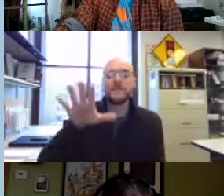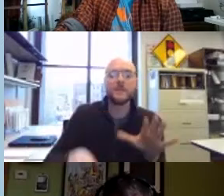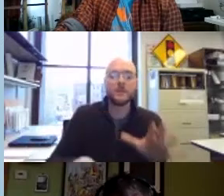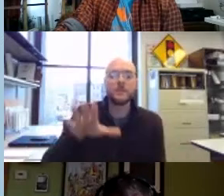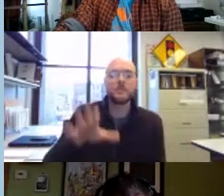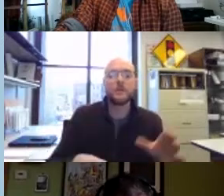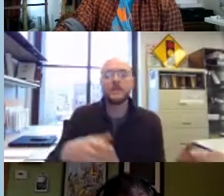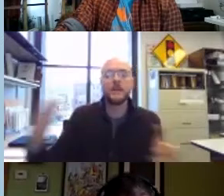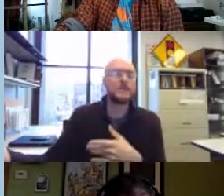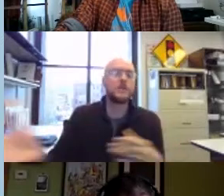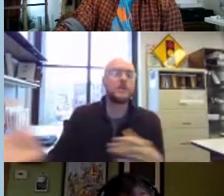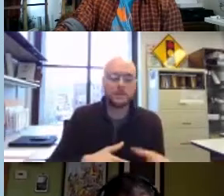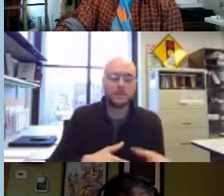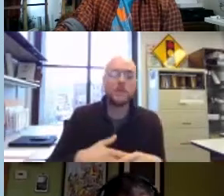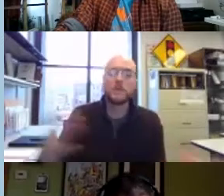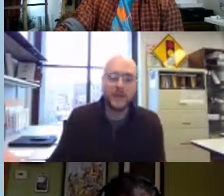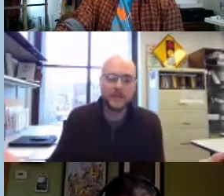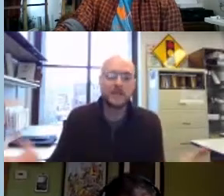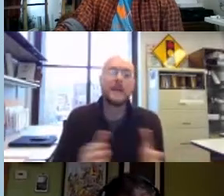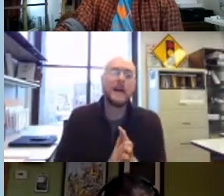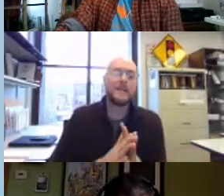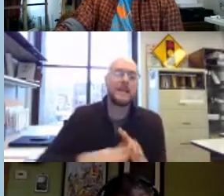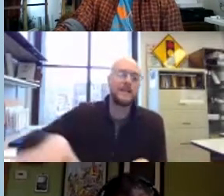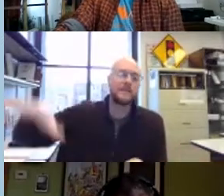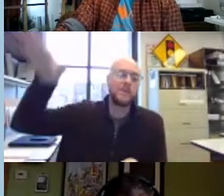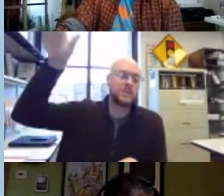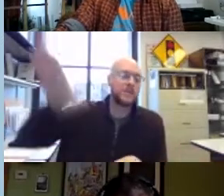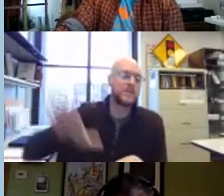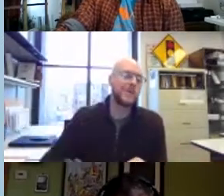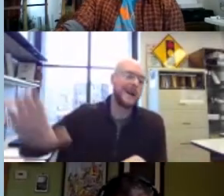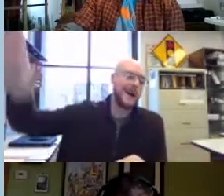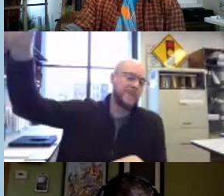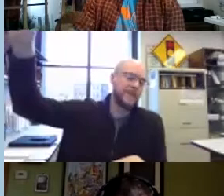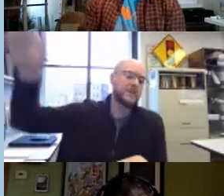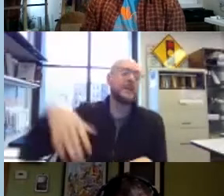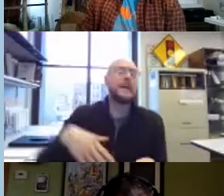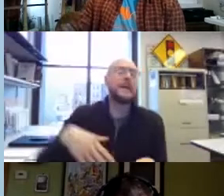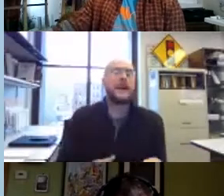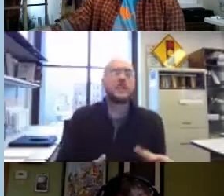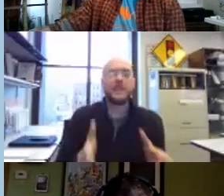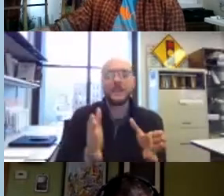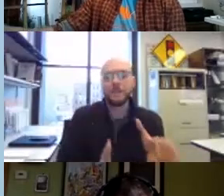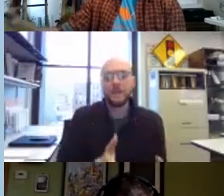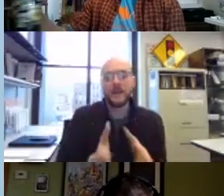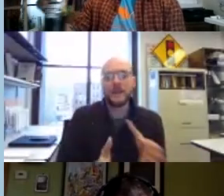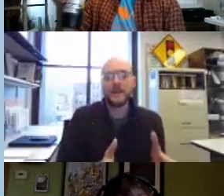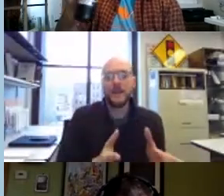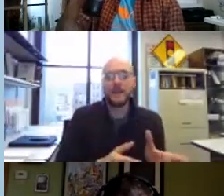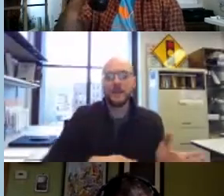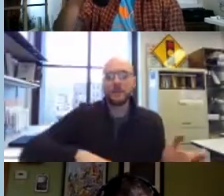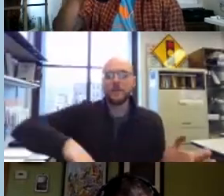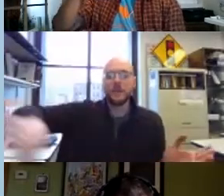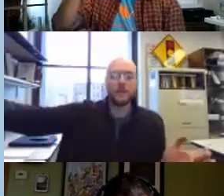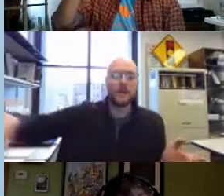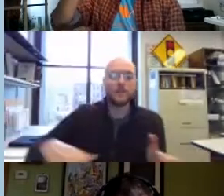speed differentials between cyclists and drivers in most places. That's even more so when you're going up hills. And so we like to put the bike lanes in